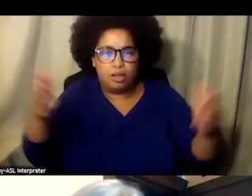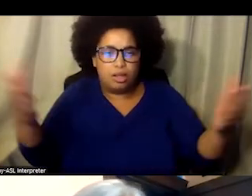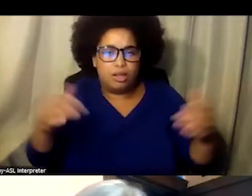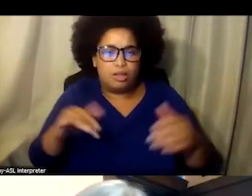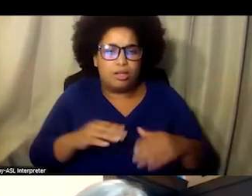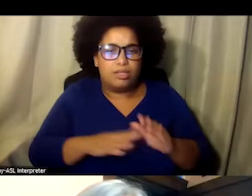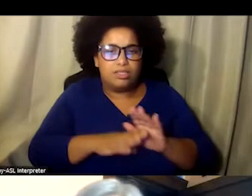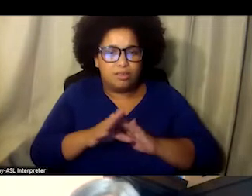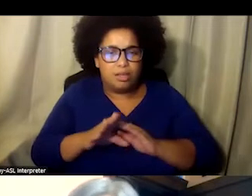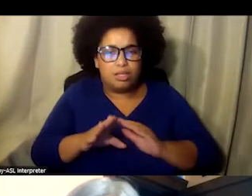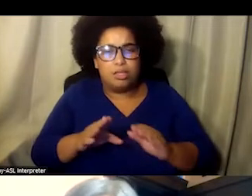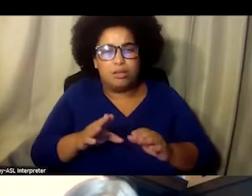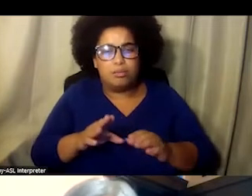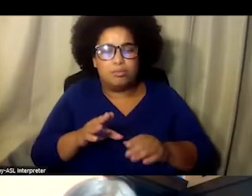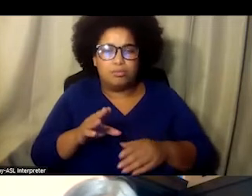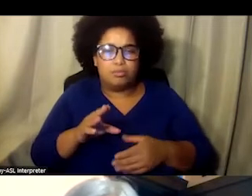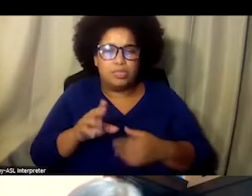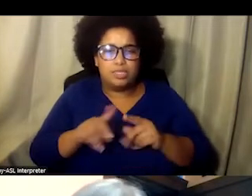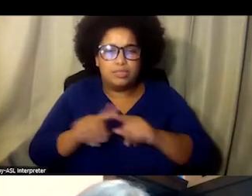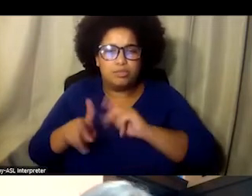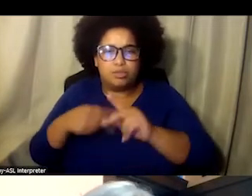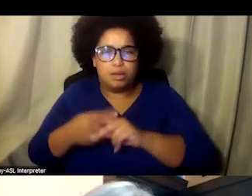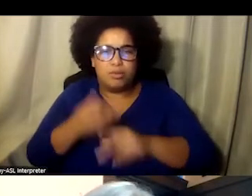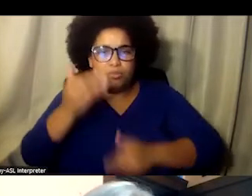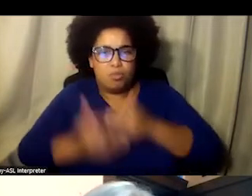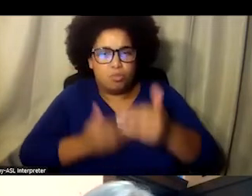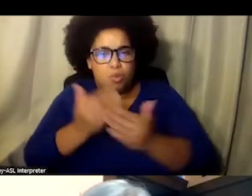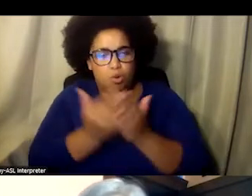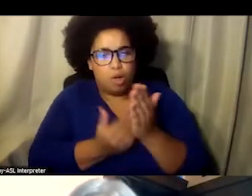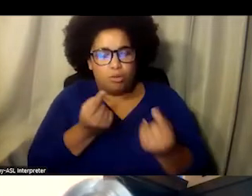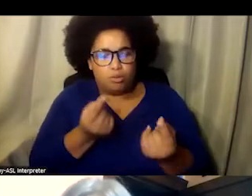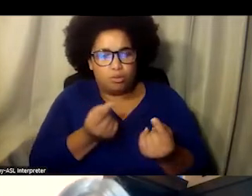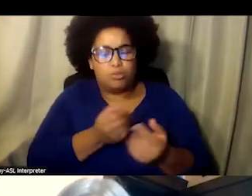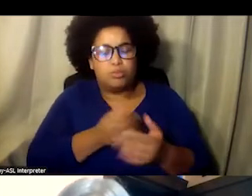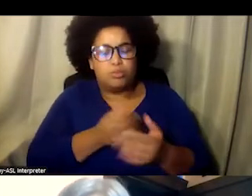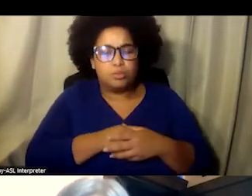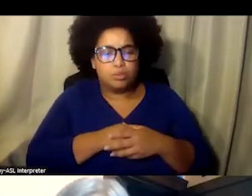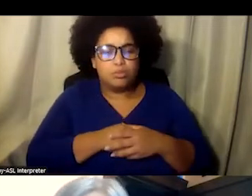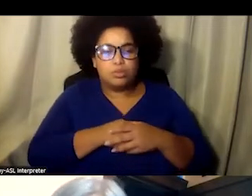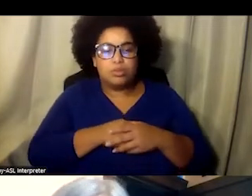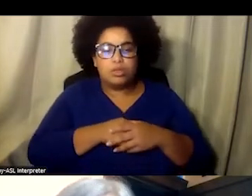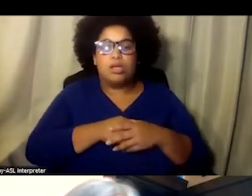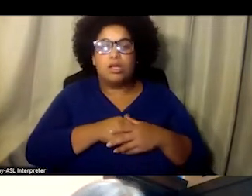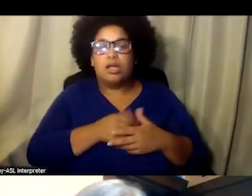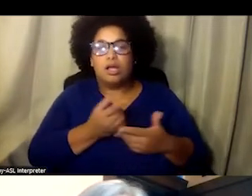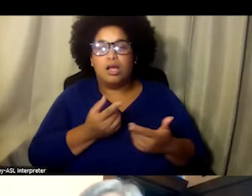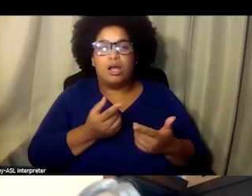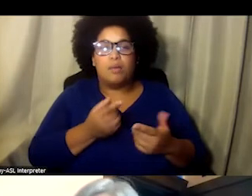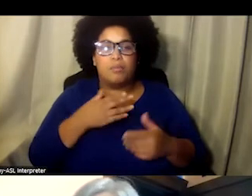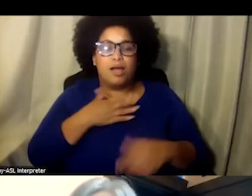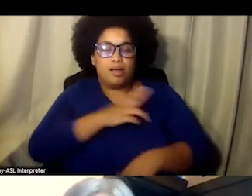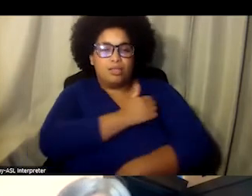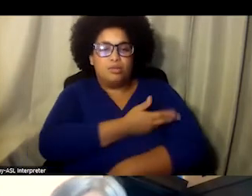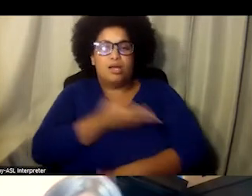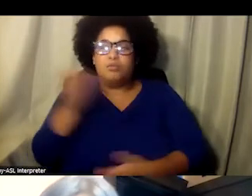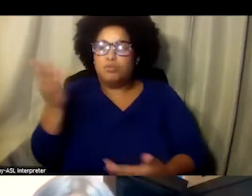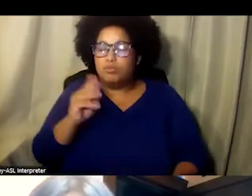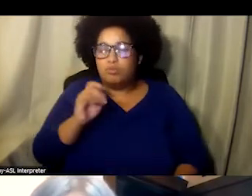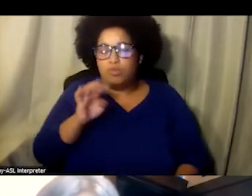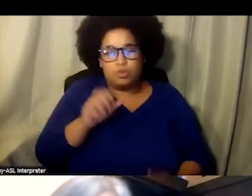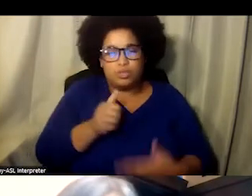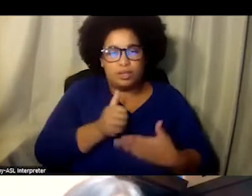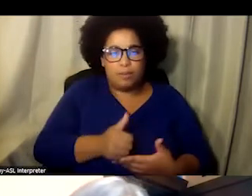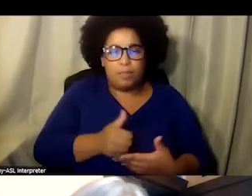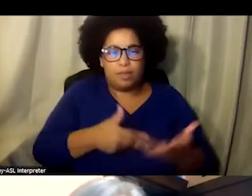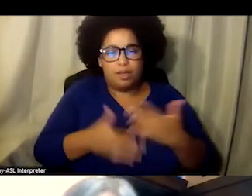a protocols. For instance, I joined my hospital ethics committee, and at the senior center, I would be bringing Bruce with me to hang out at the coffee shop